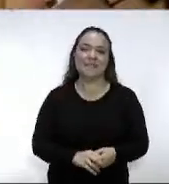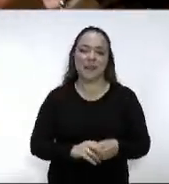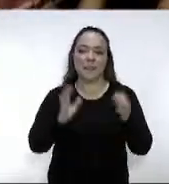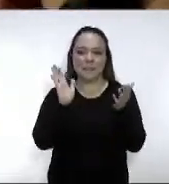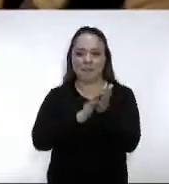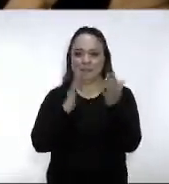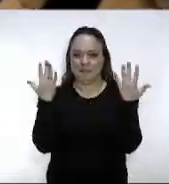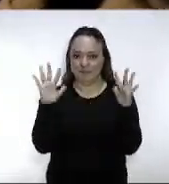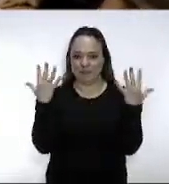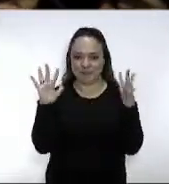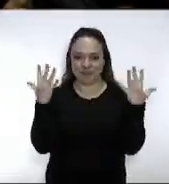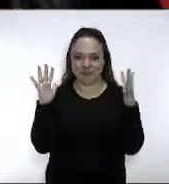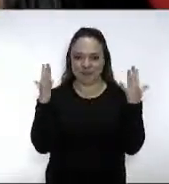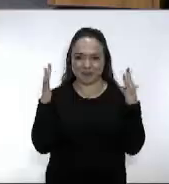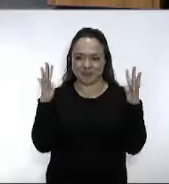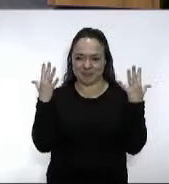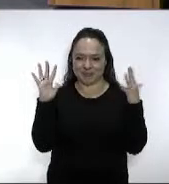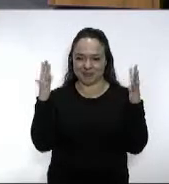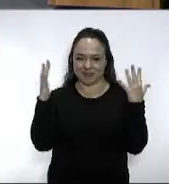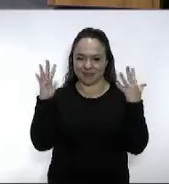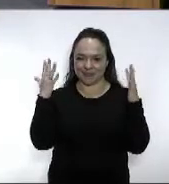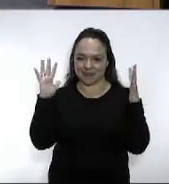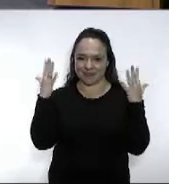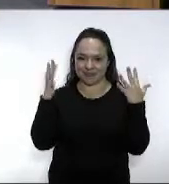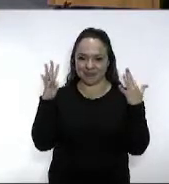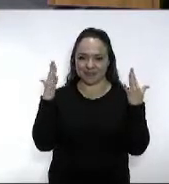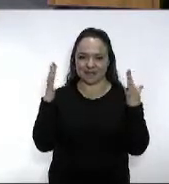of applause. Congratulations.